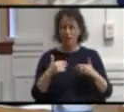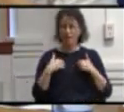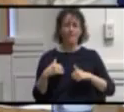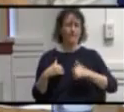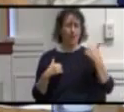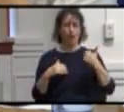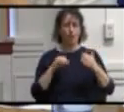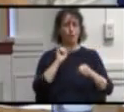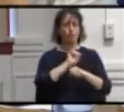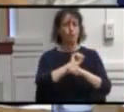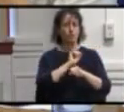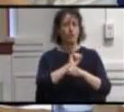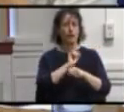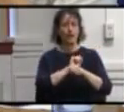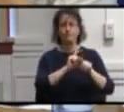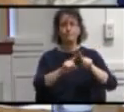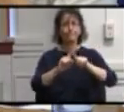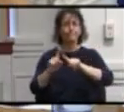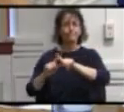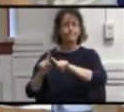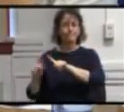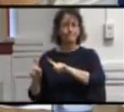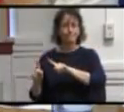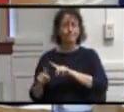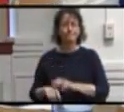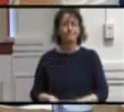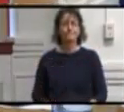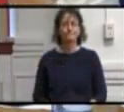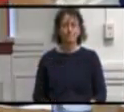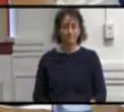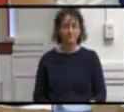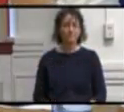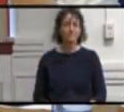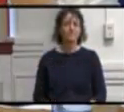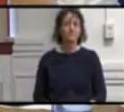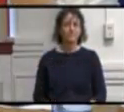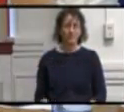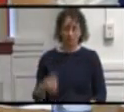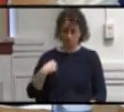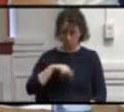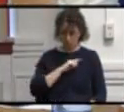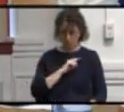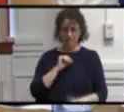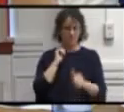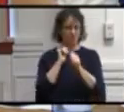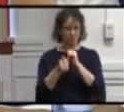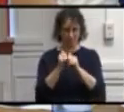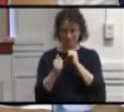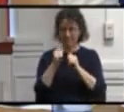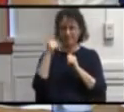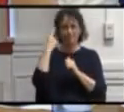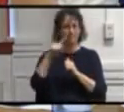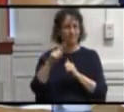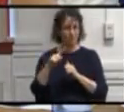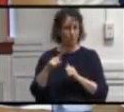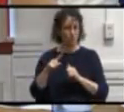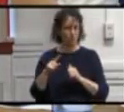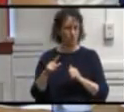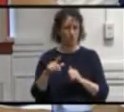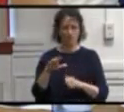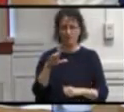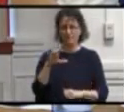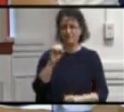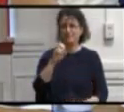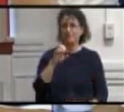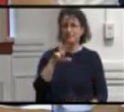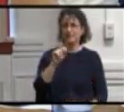and we have put our names in to be on the select board in the interests of working